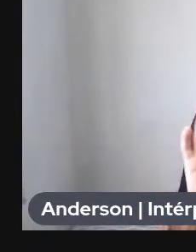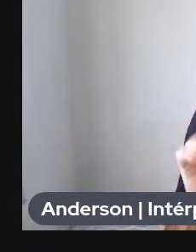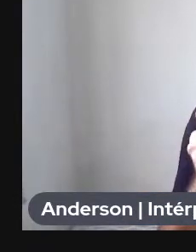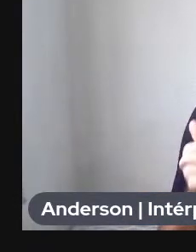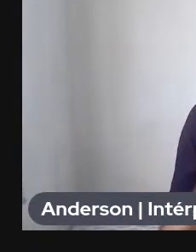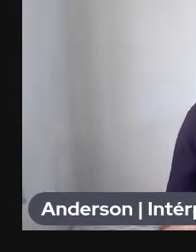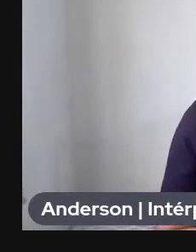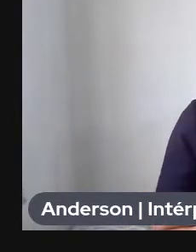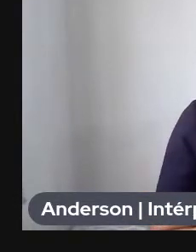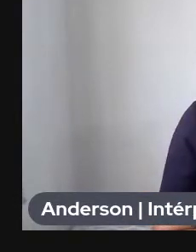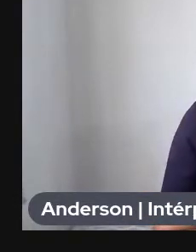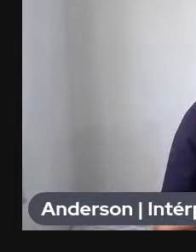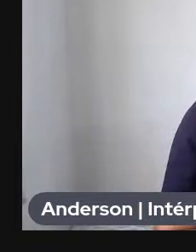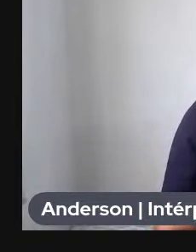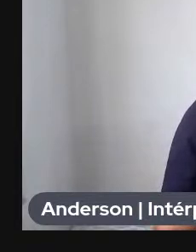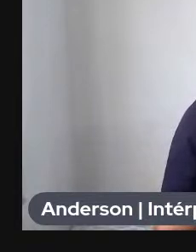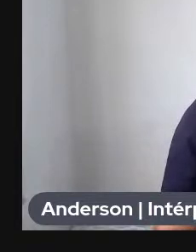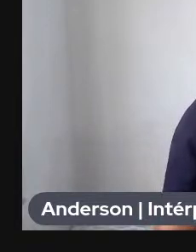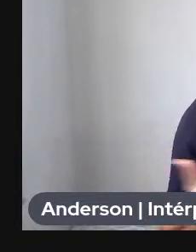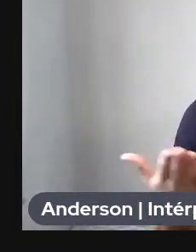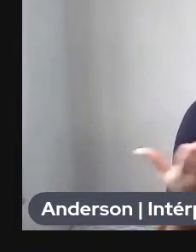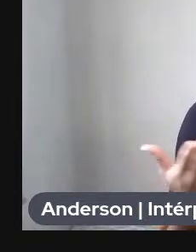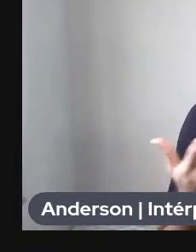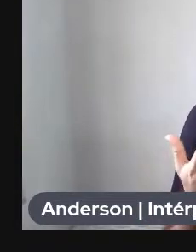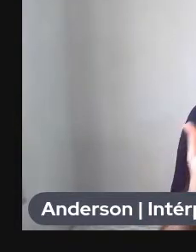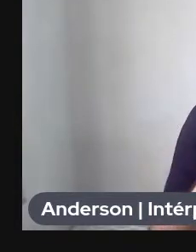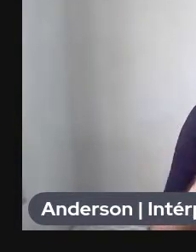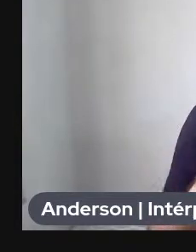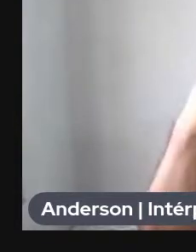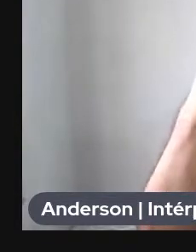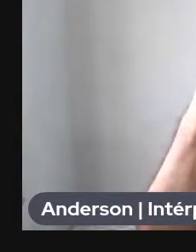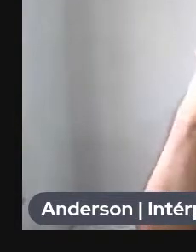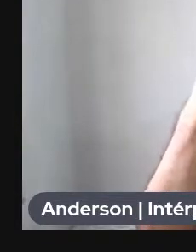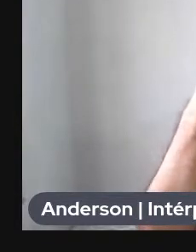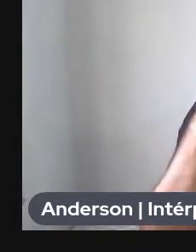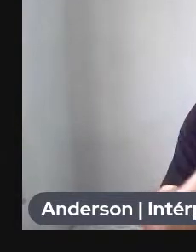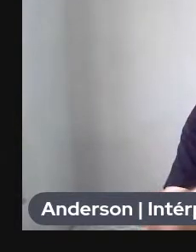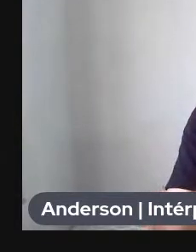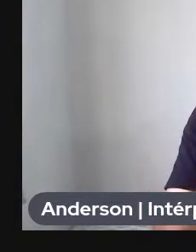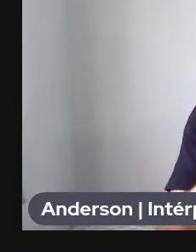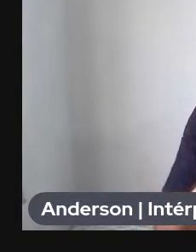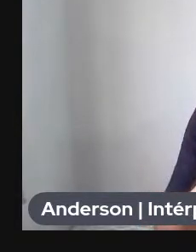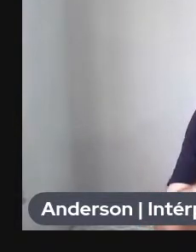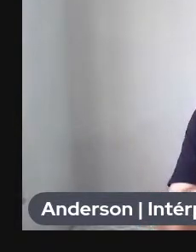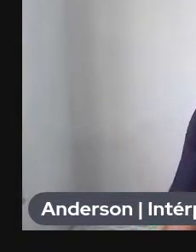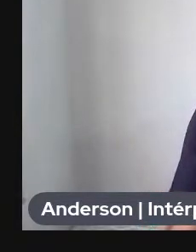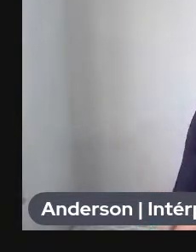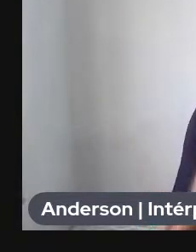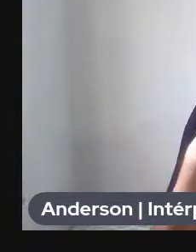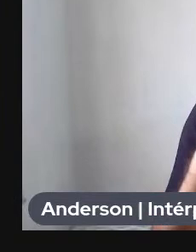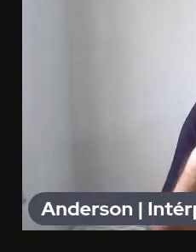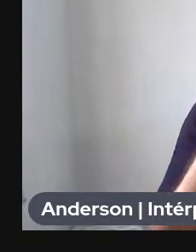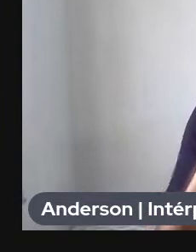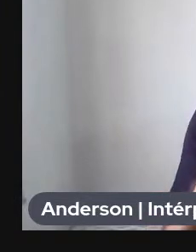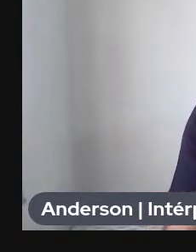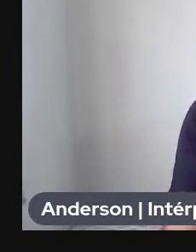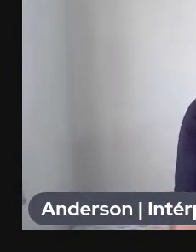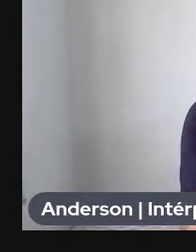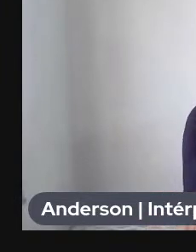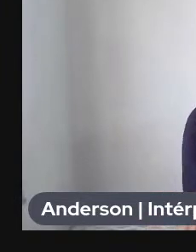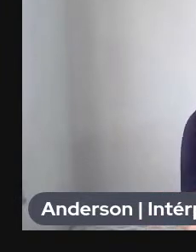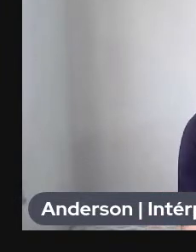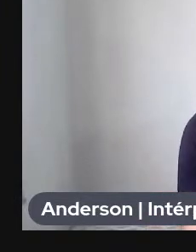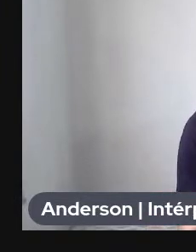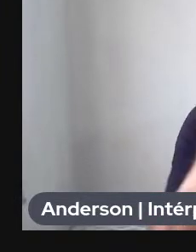The structure of my talk is very simple. I start with description of cleft